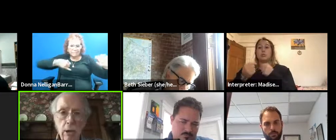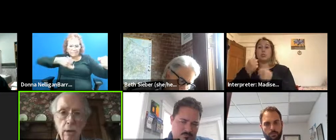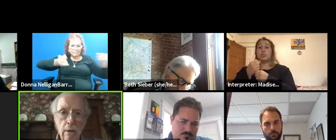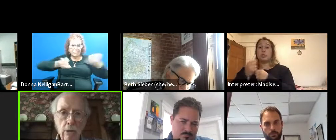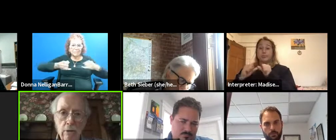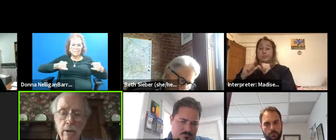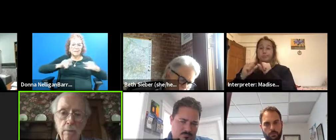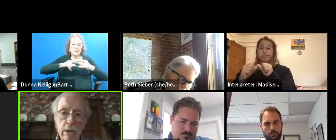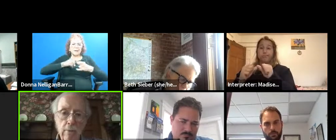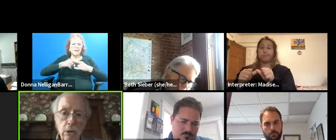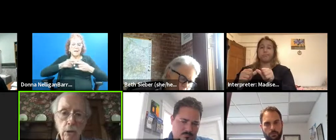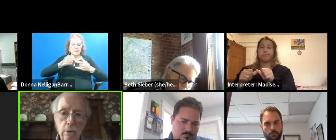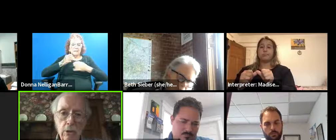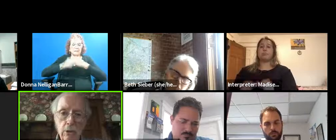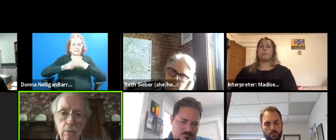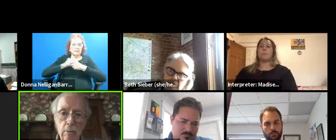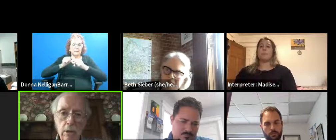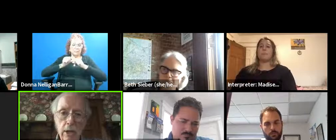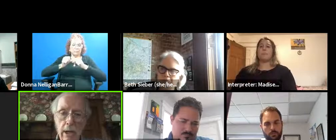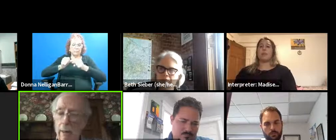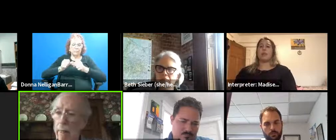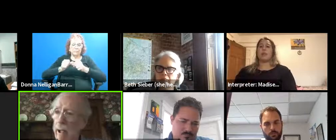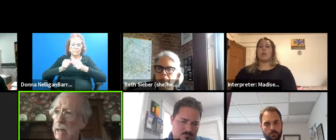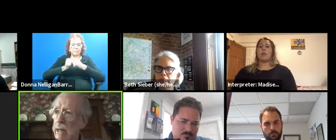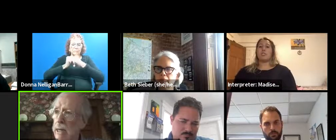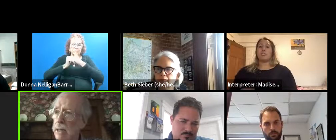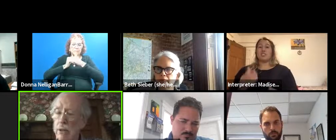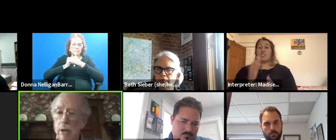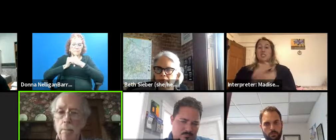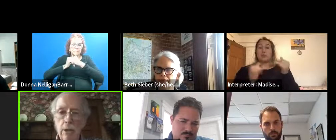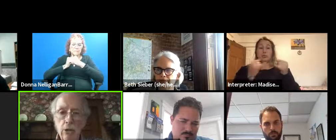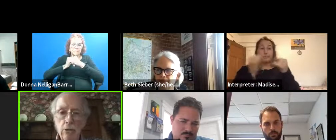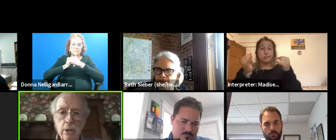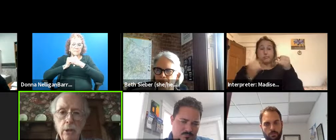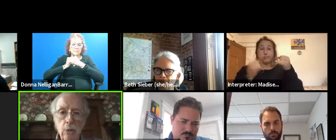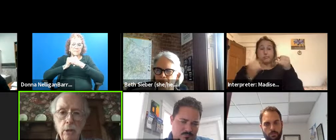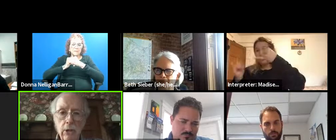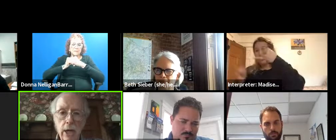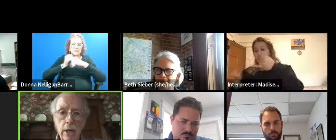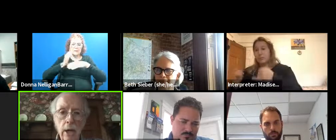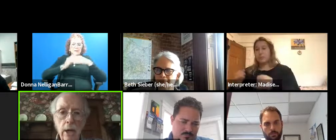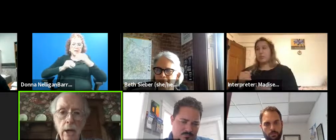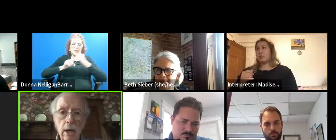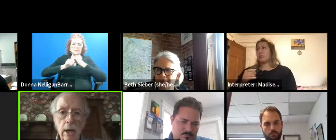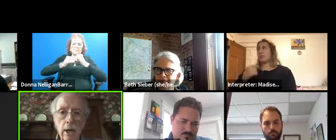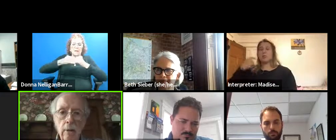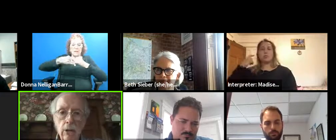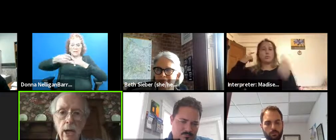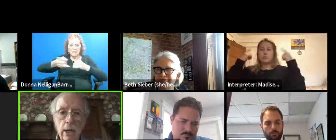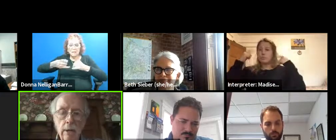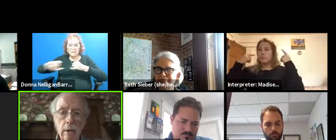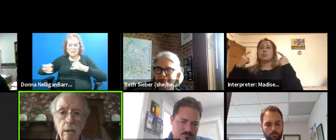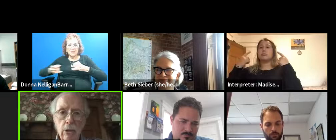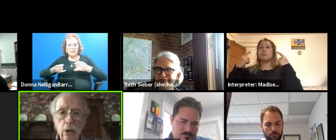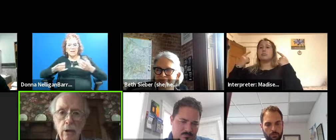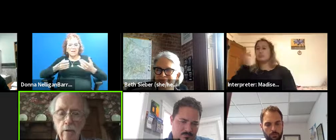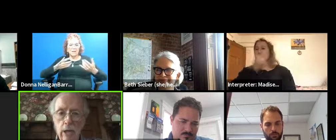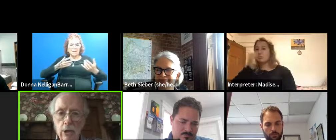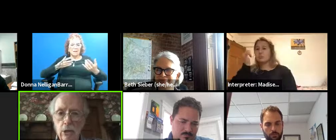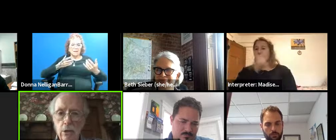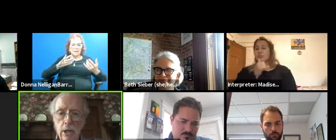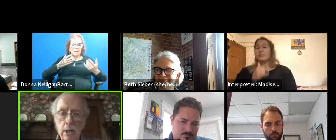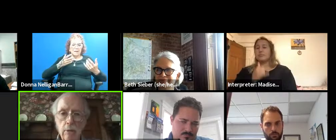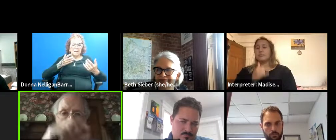been drawn by other levels of government have been ludicrous. You remember the dumbbell district that Louise had, which had a chunk